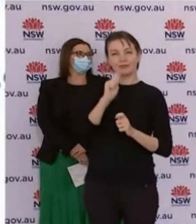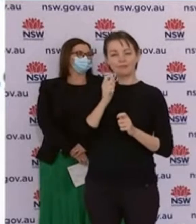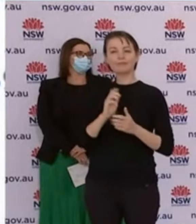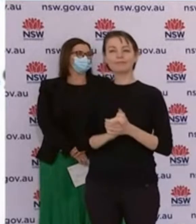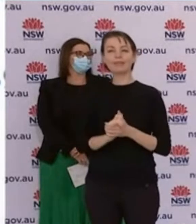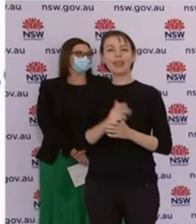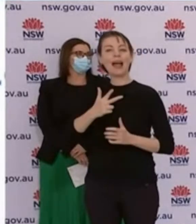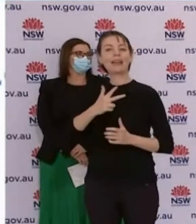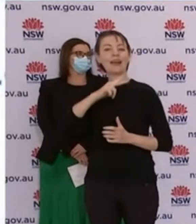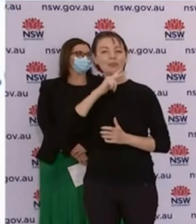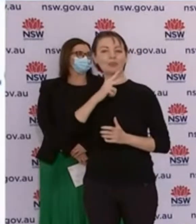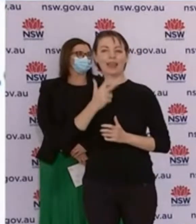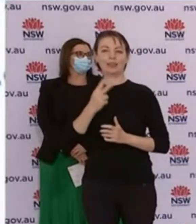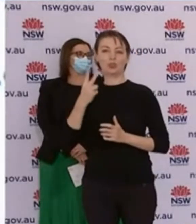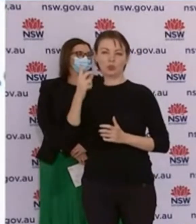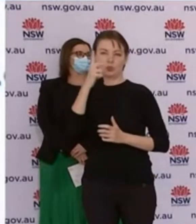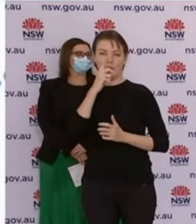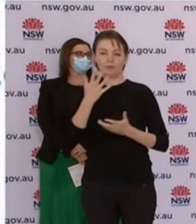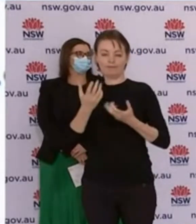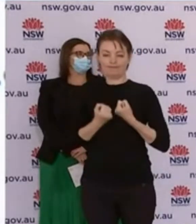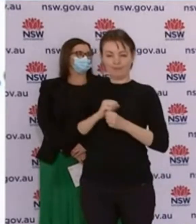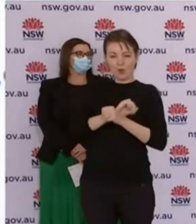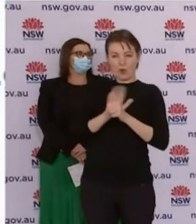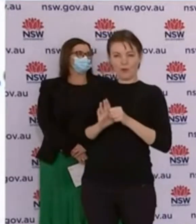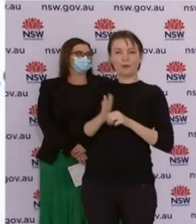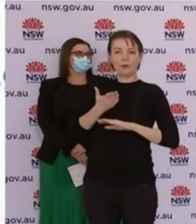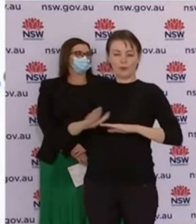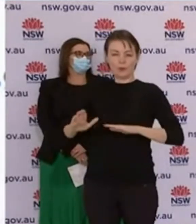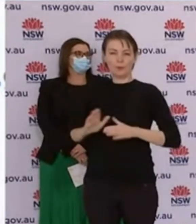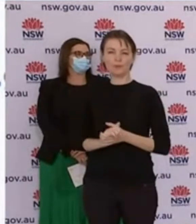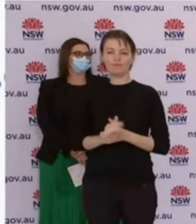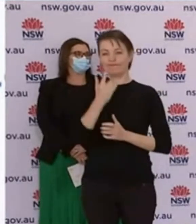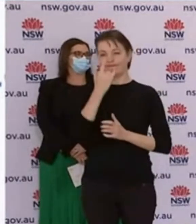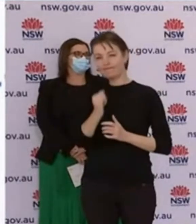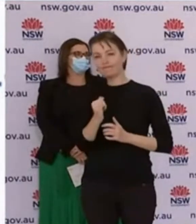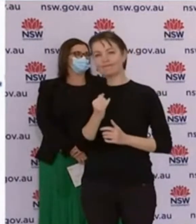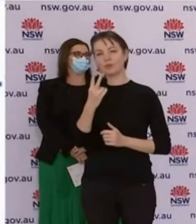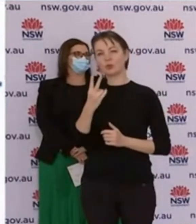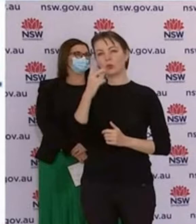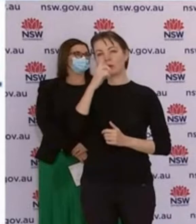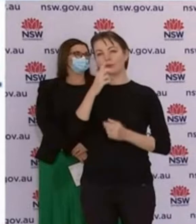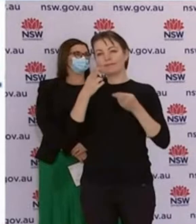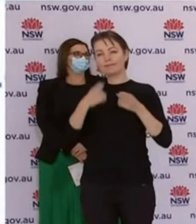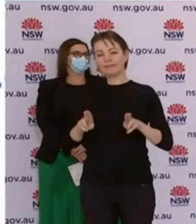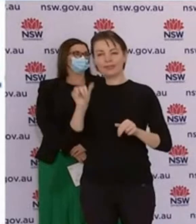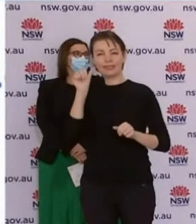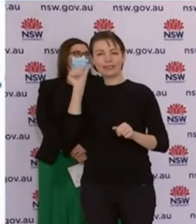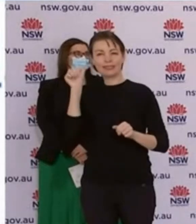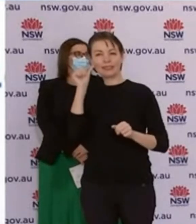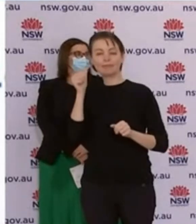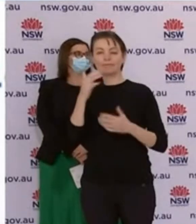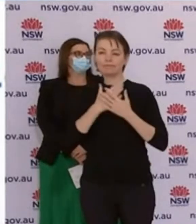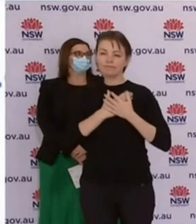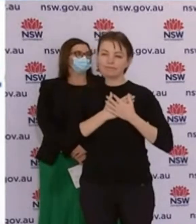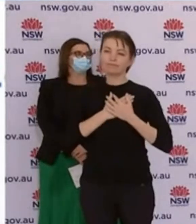and 882 cases of community transmission. 2 people lost their lives overnight, and we extend our condolences to